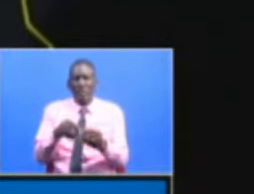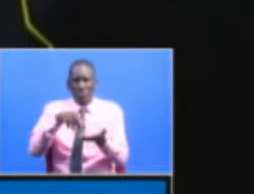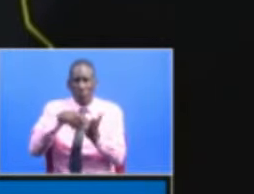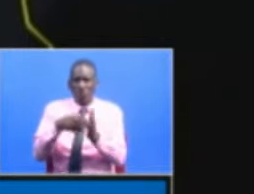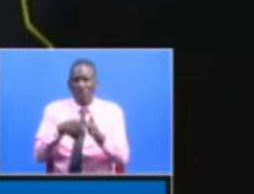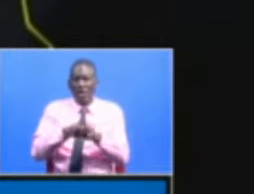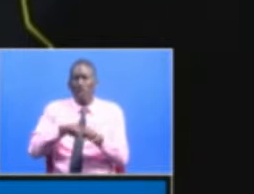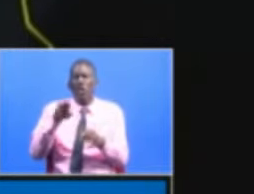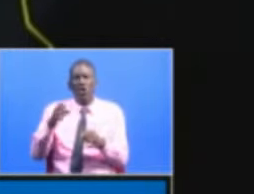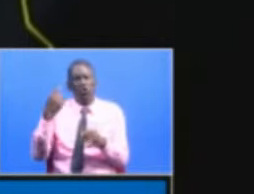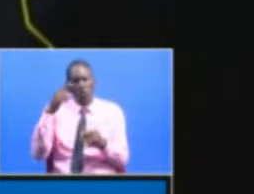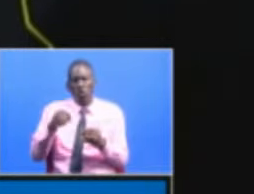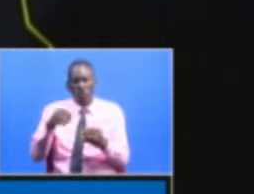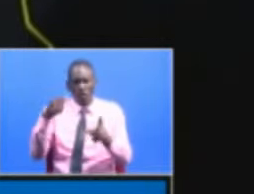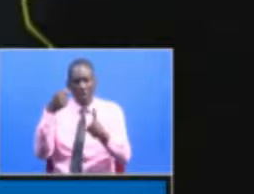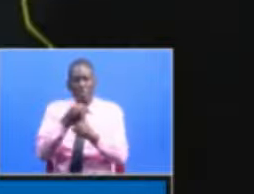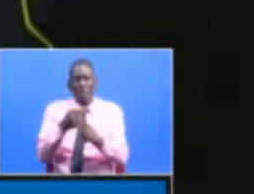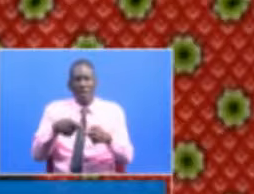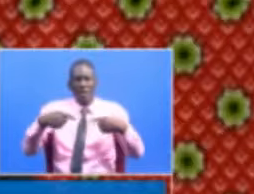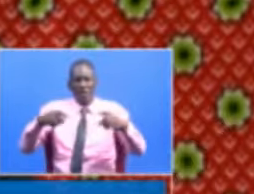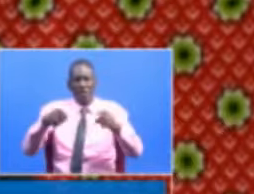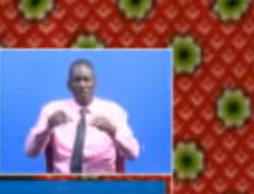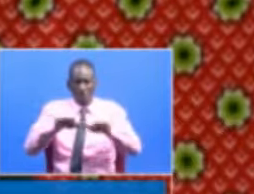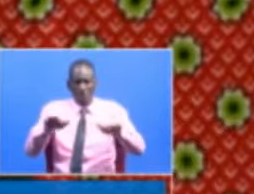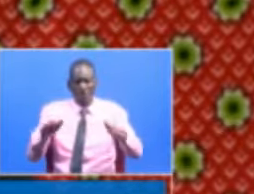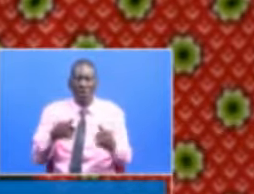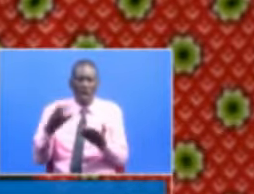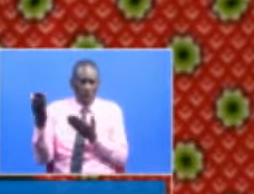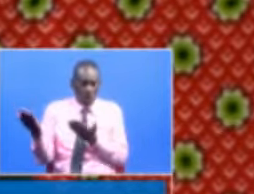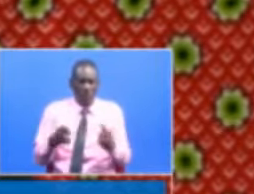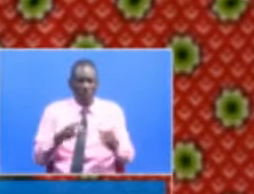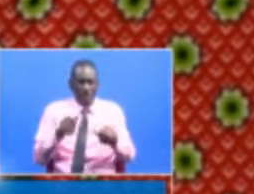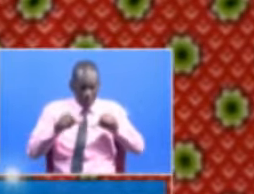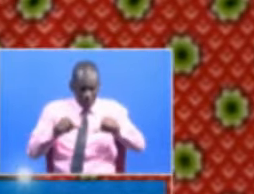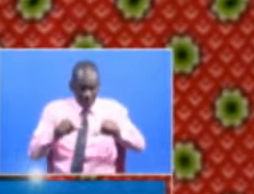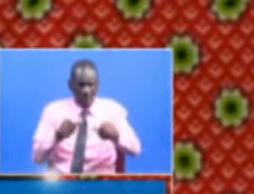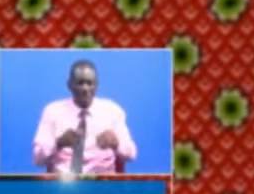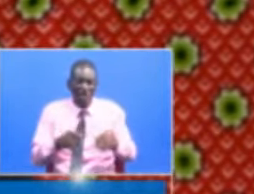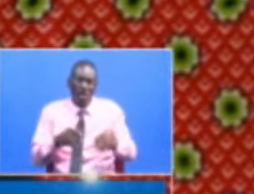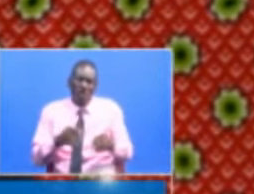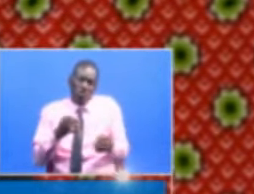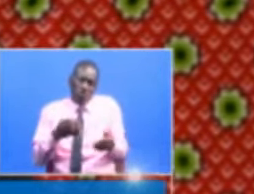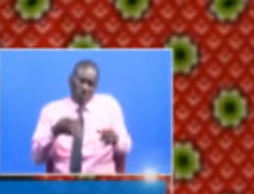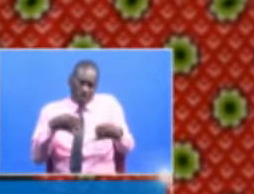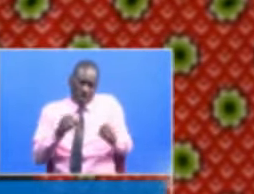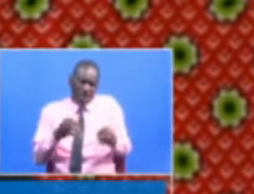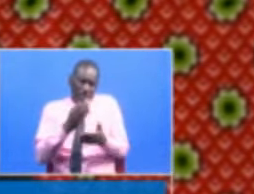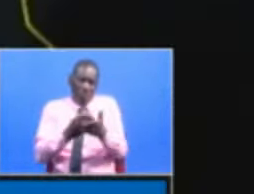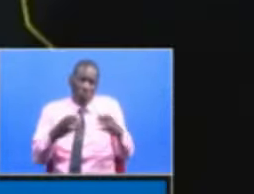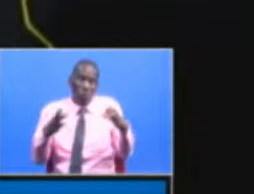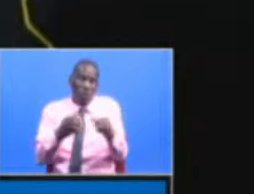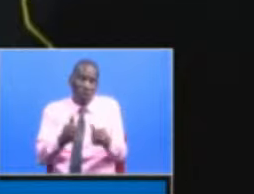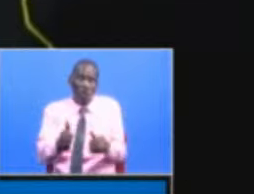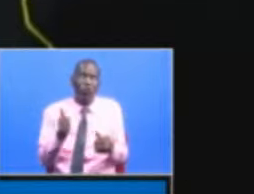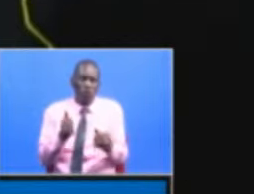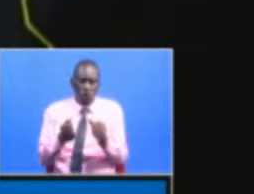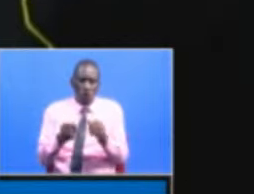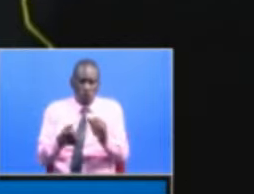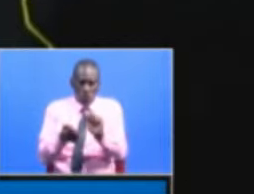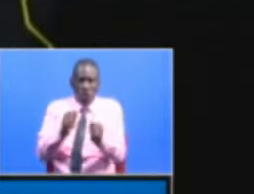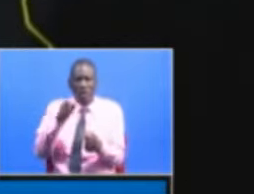very successful on the ground. And are you receiving any resistance with these attempts to change the mindset? Not at all. Mm. What they want is